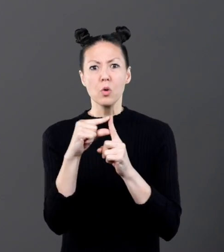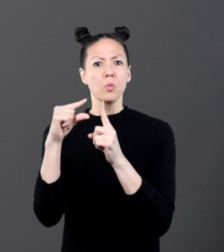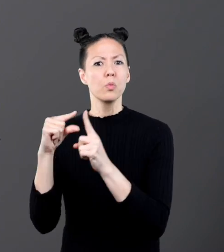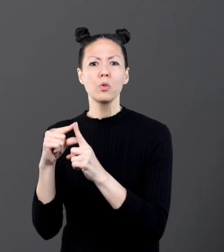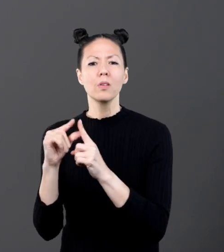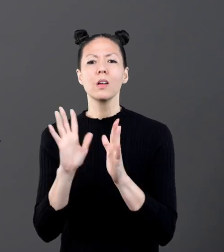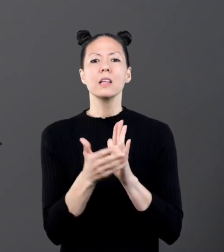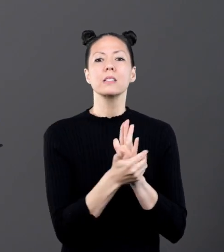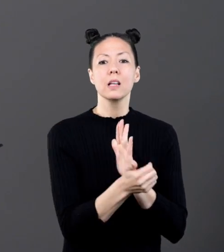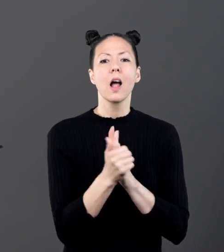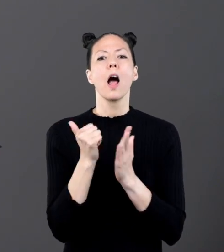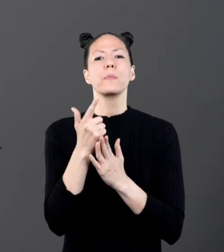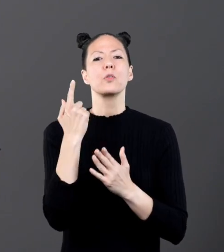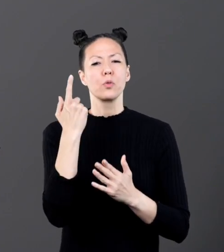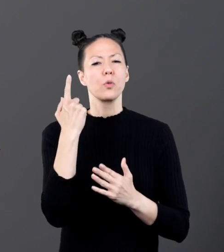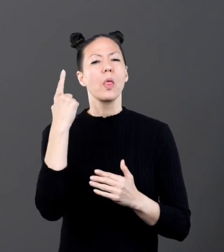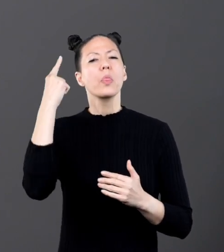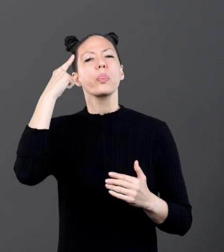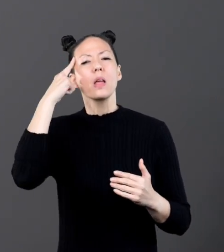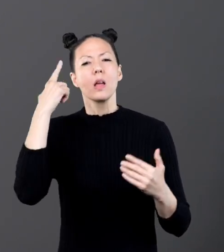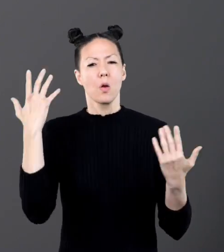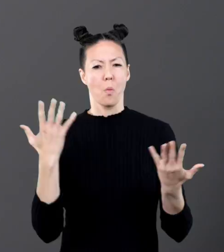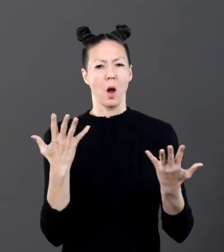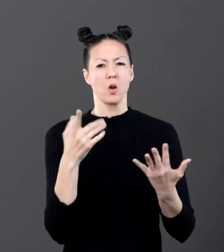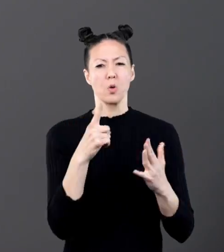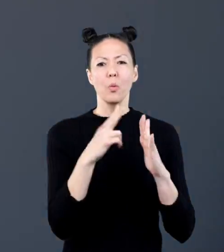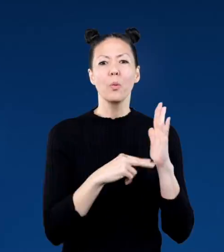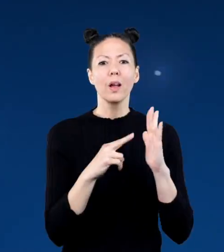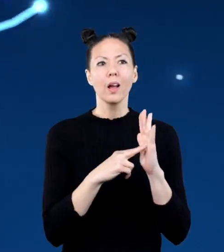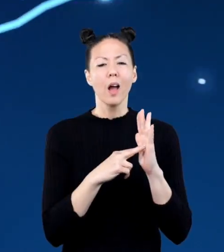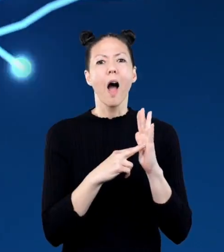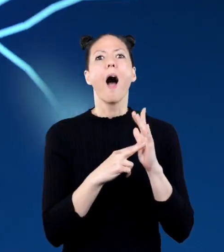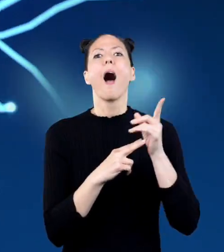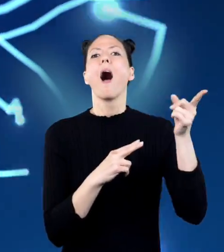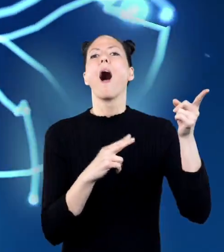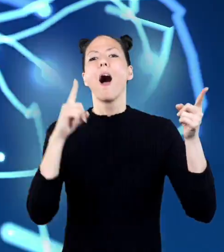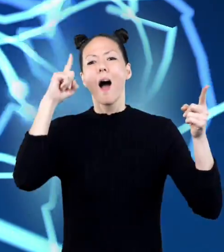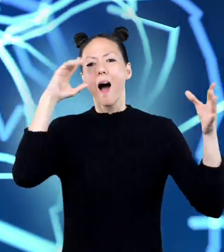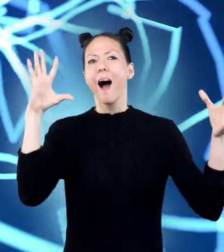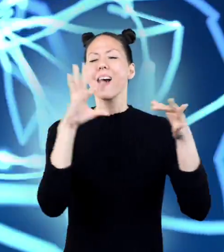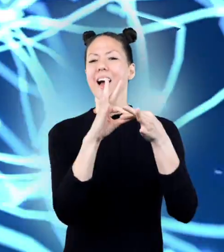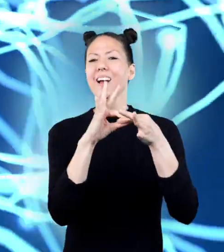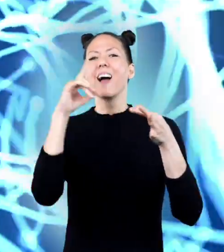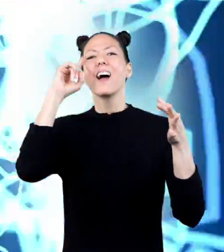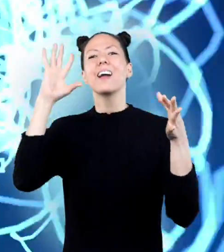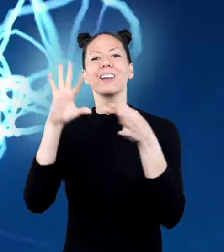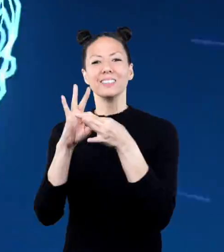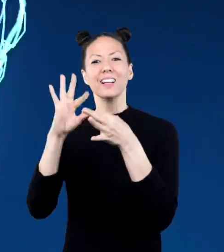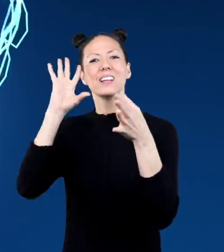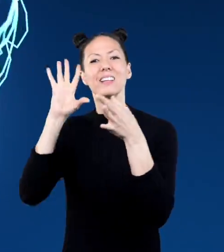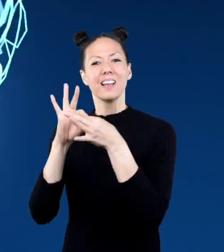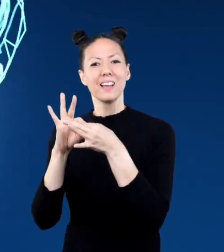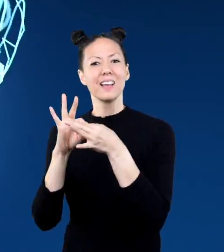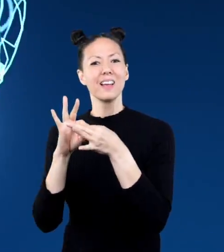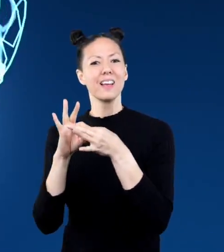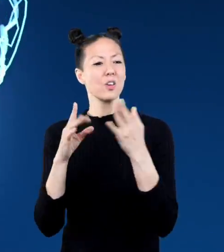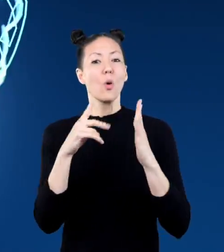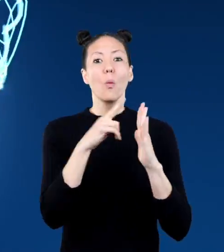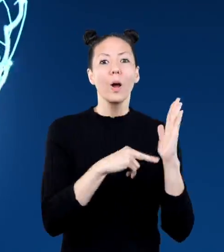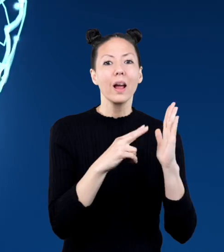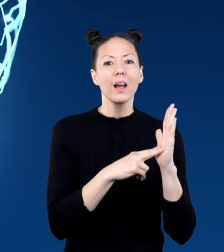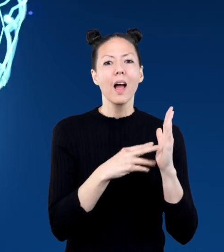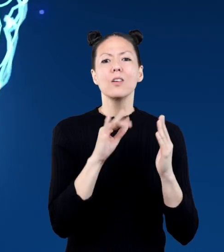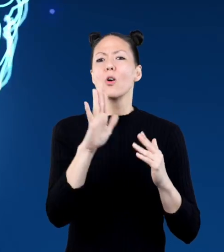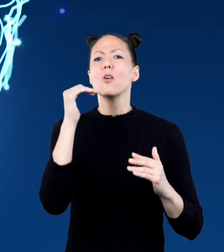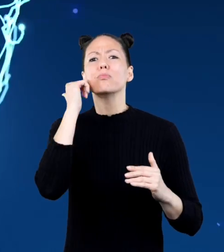these skills can help you think about what you are reading. They can also help you make connections between what you are reading